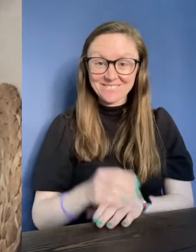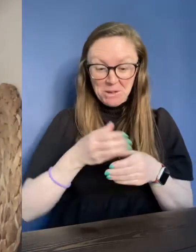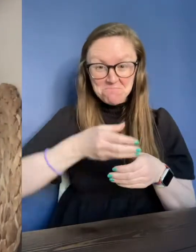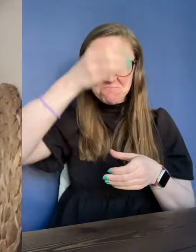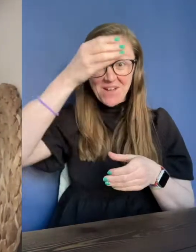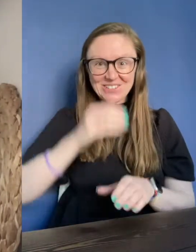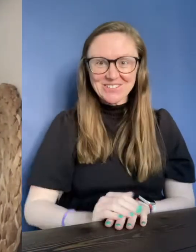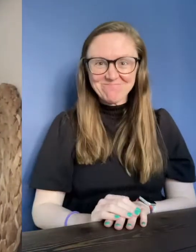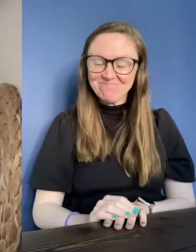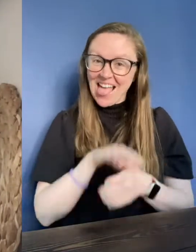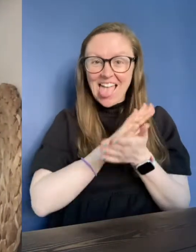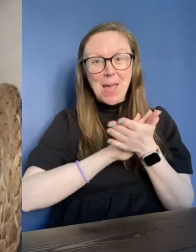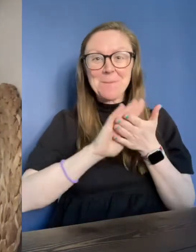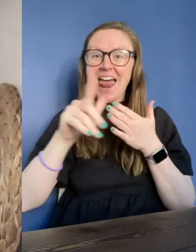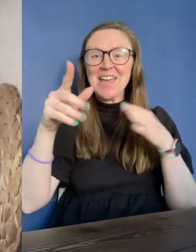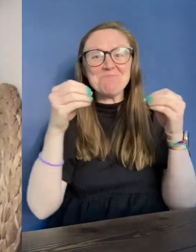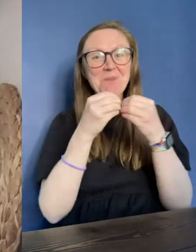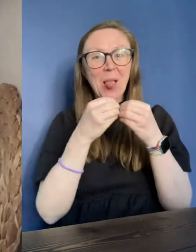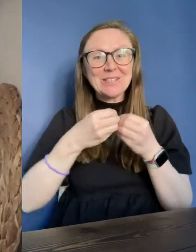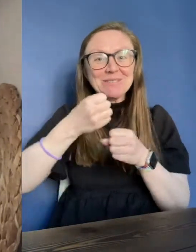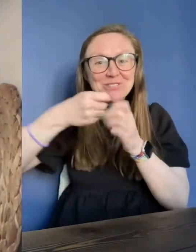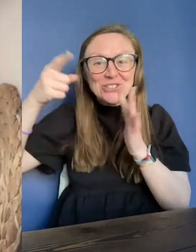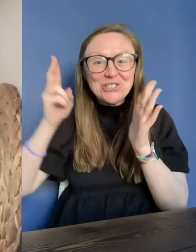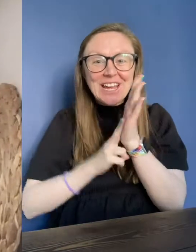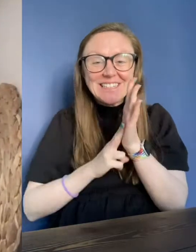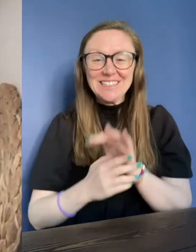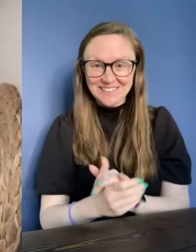bottle of Himalayan balsam gin.